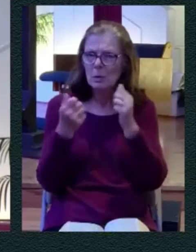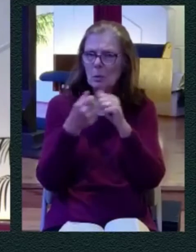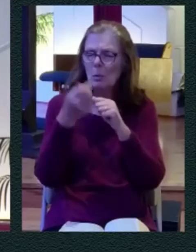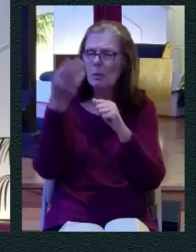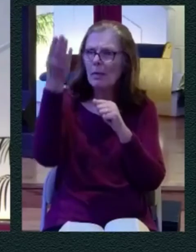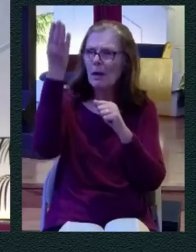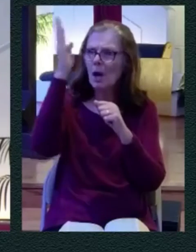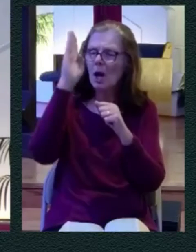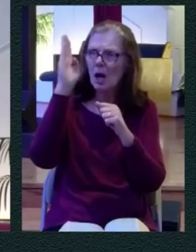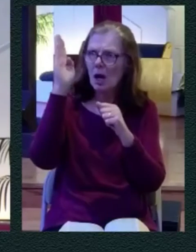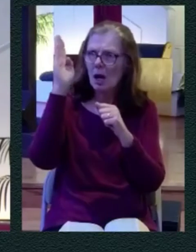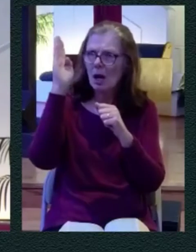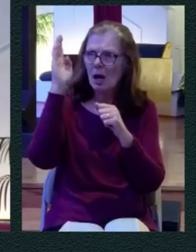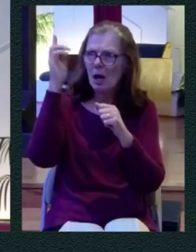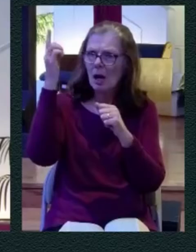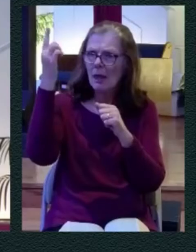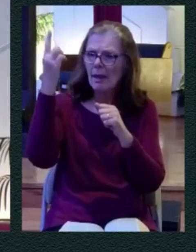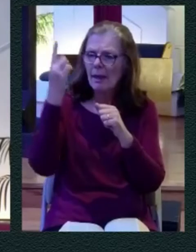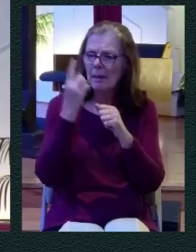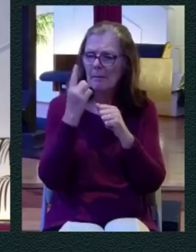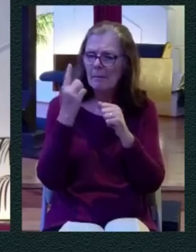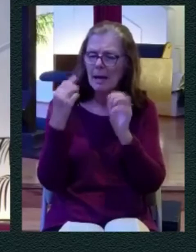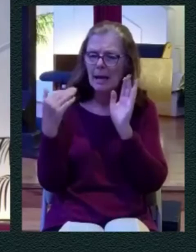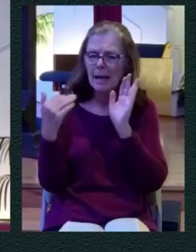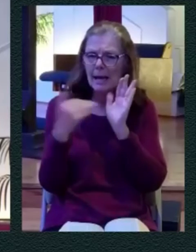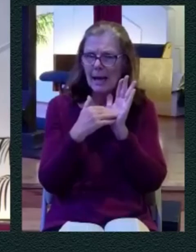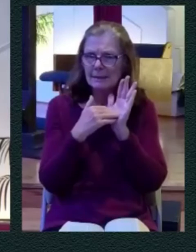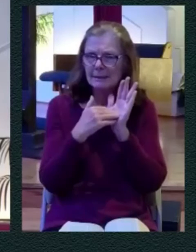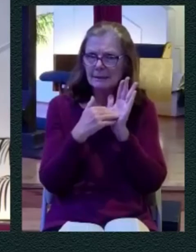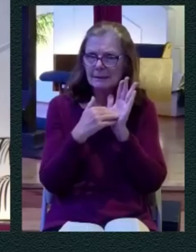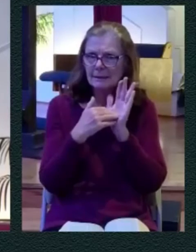comes against?